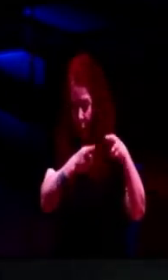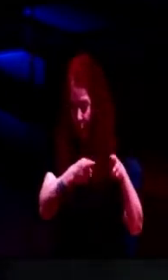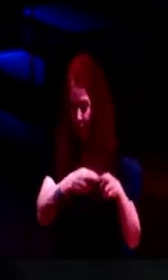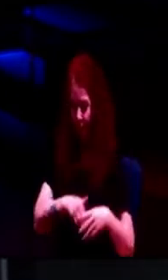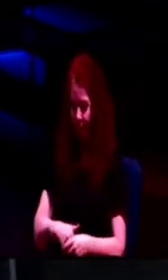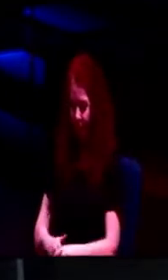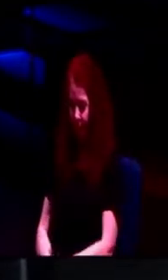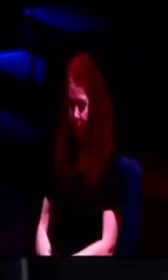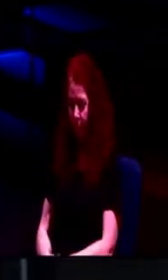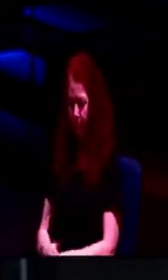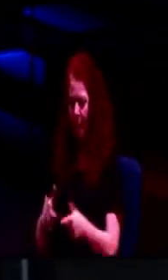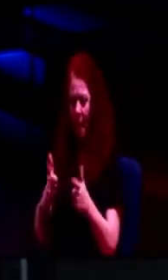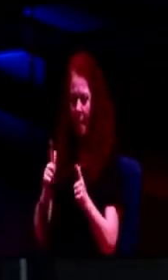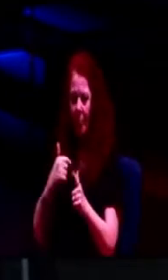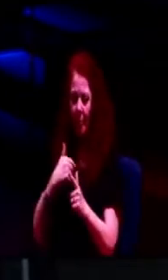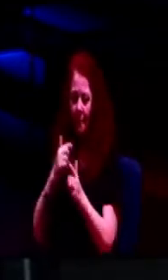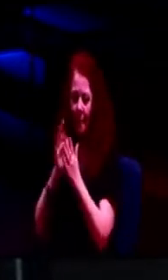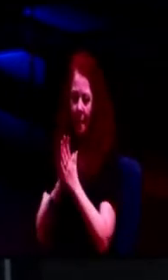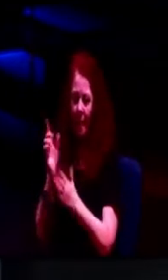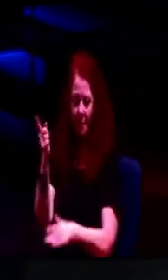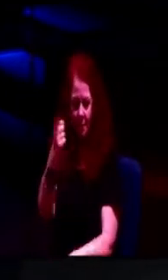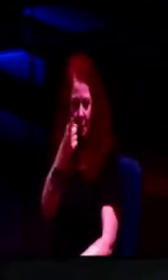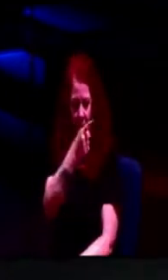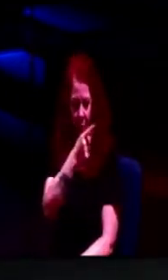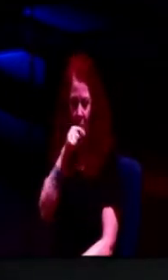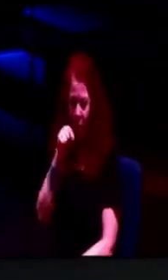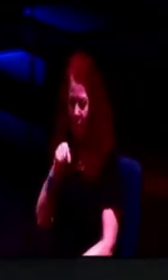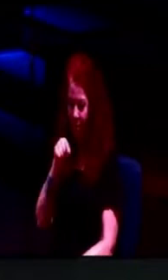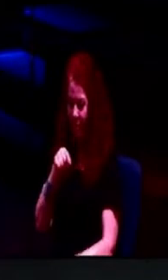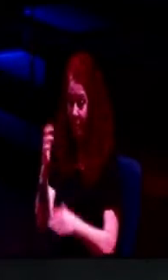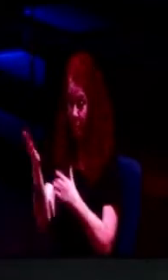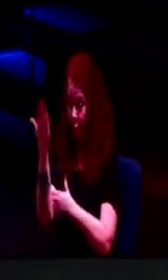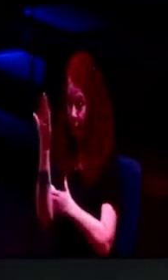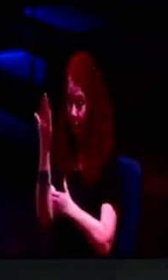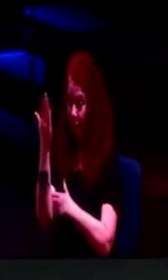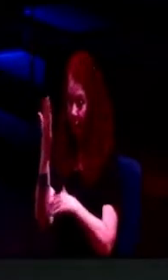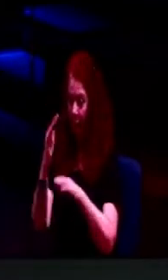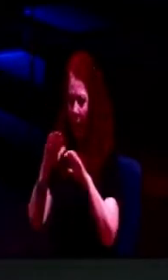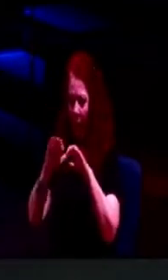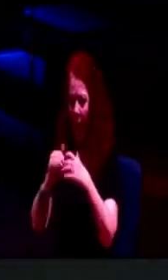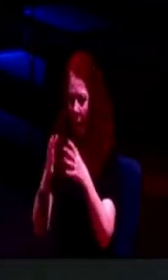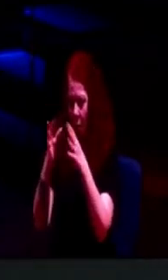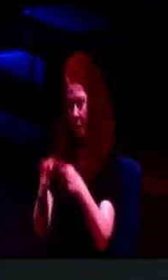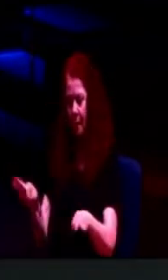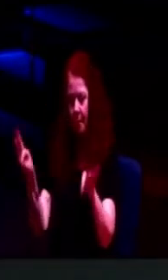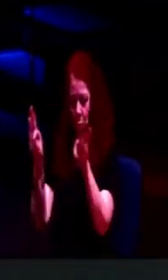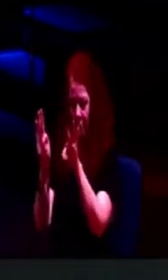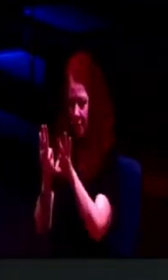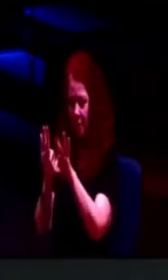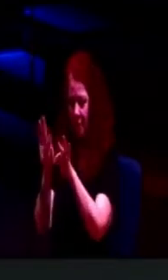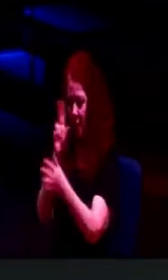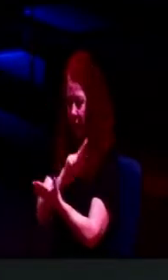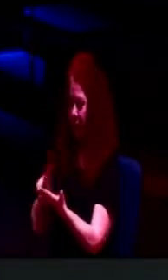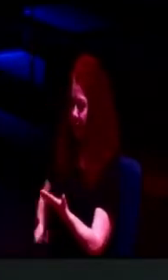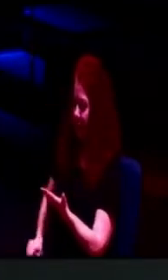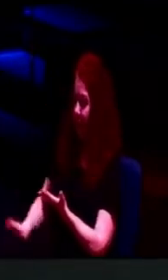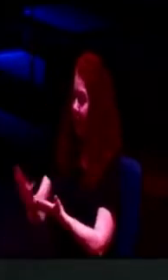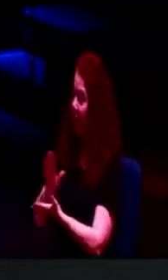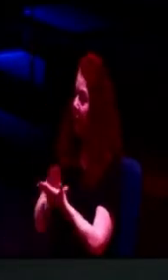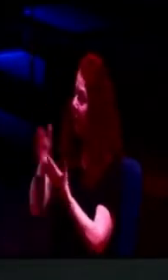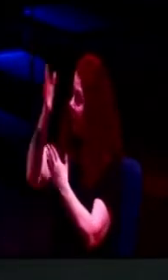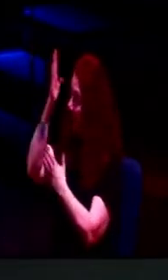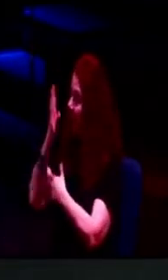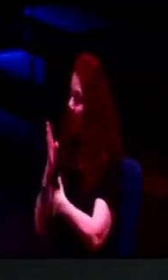Let me ask you this morning, what value do you place on the kingdom of God personally? You answer that question yourself, and only you can answer